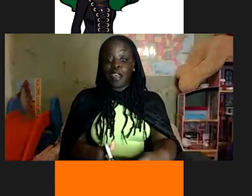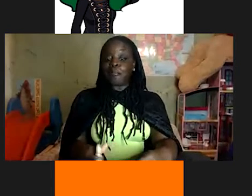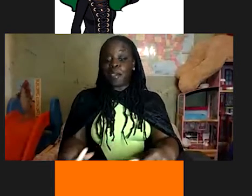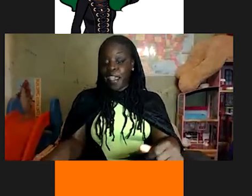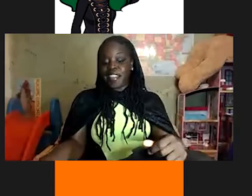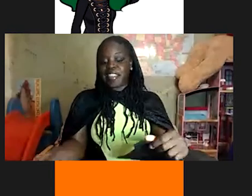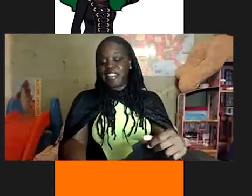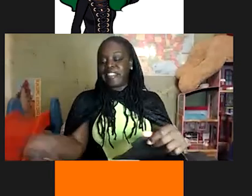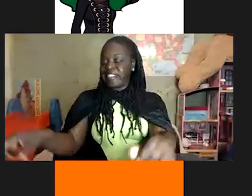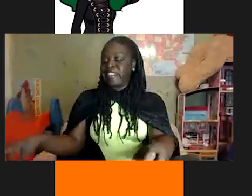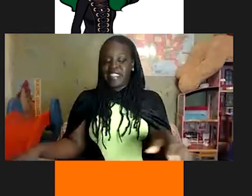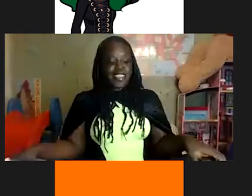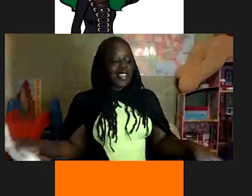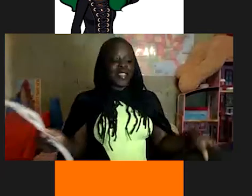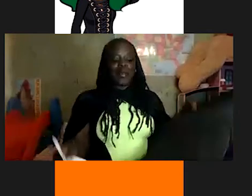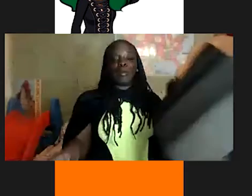I lost my mask.